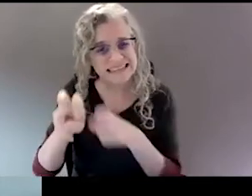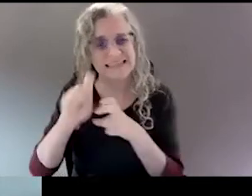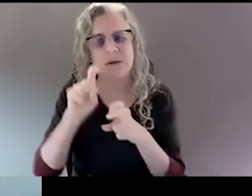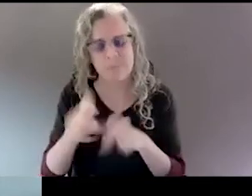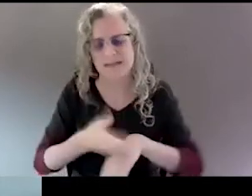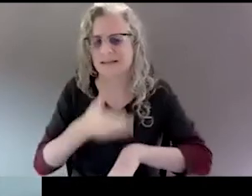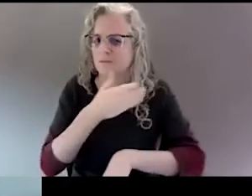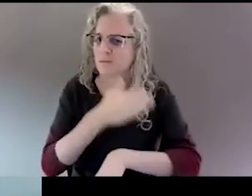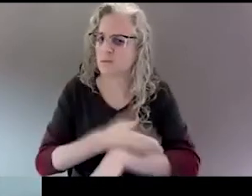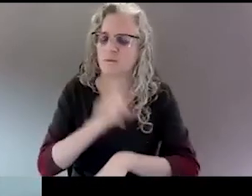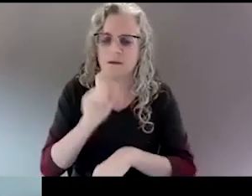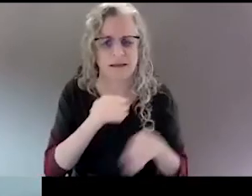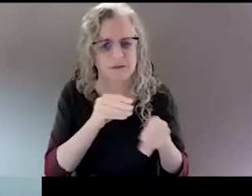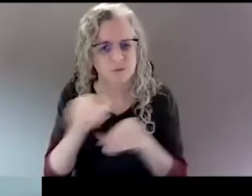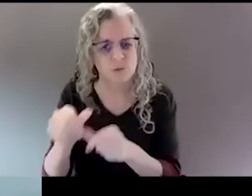People's